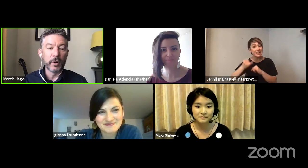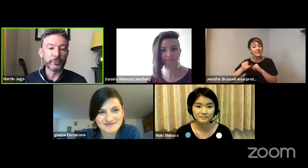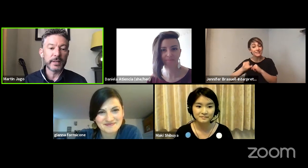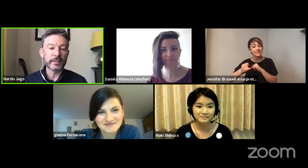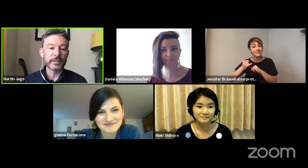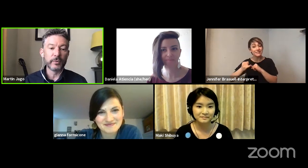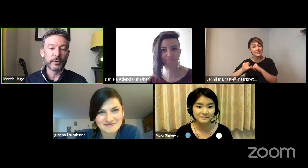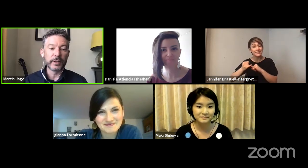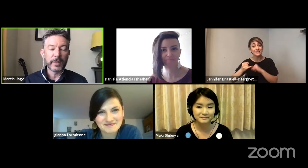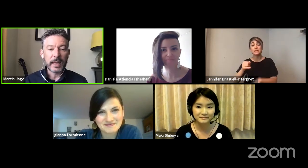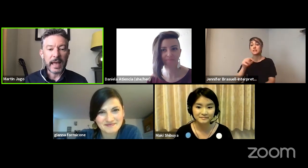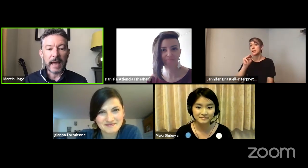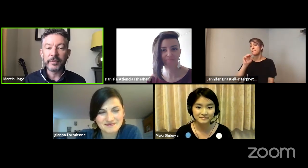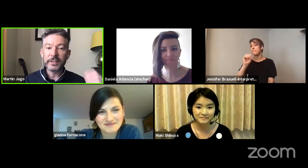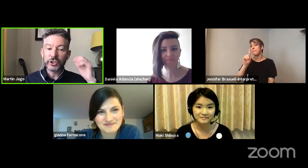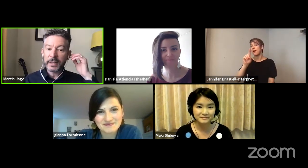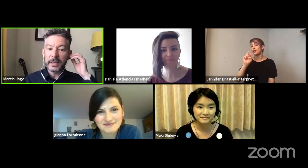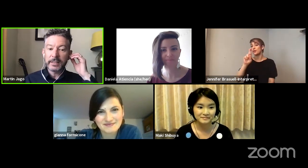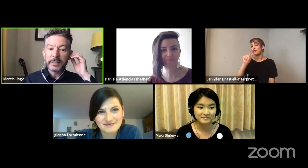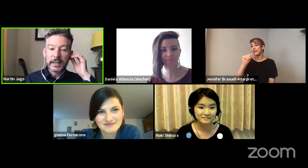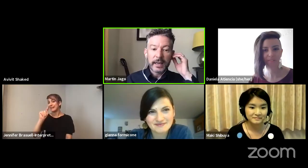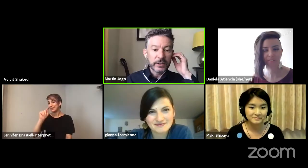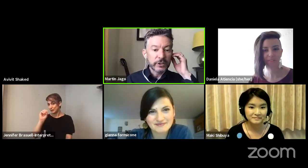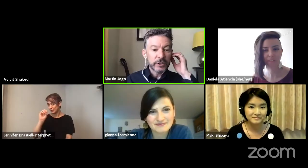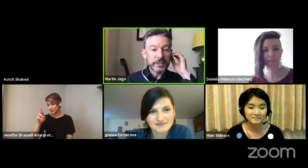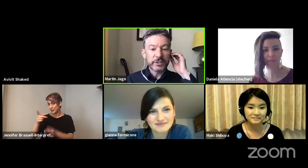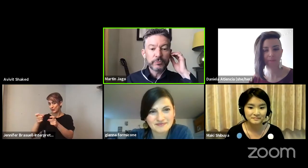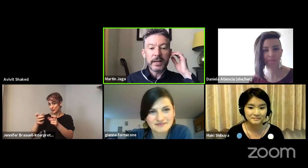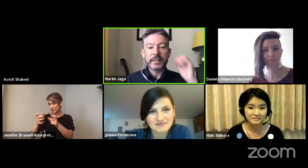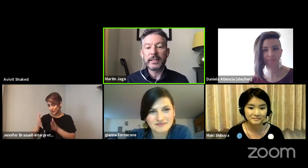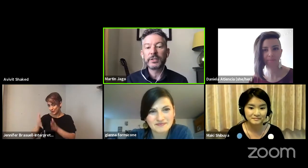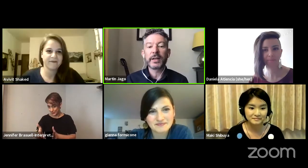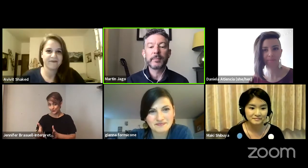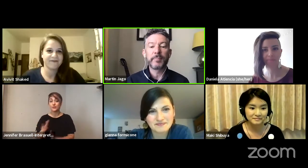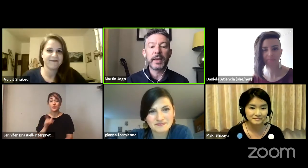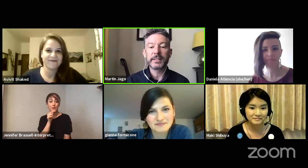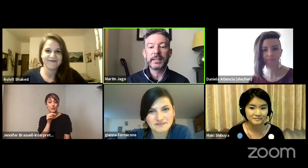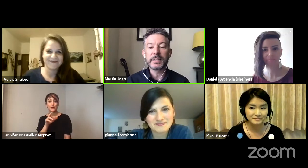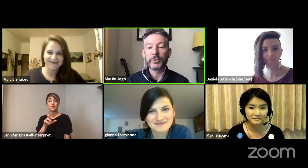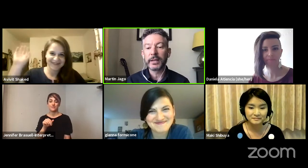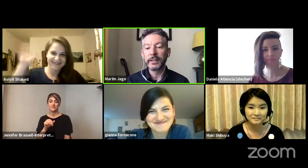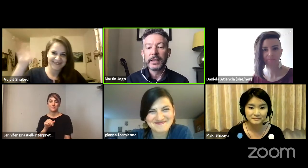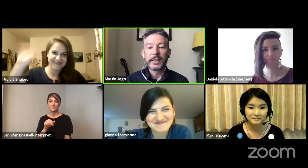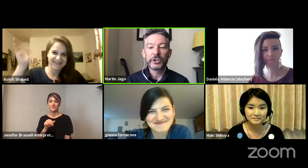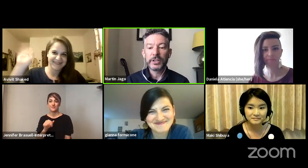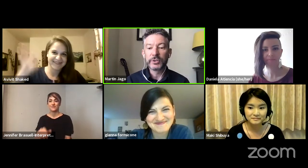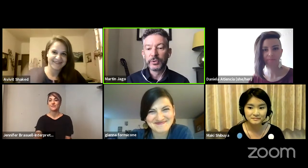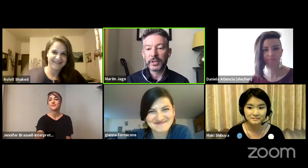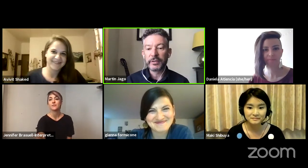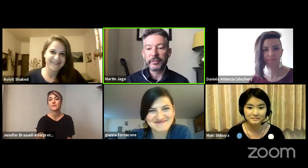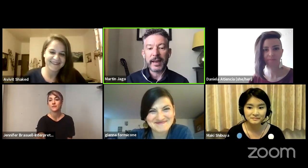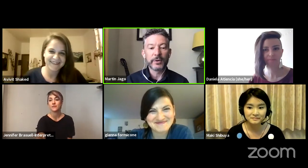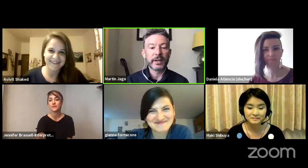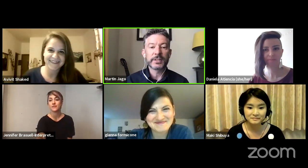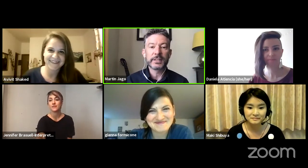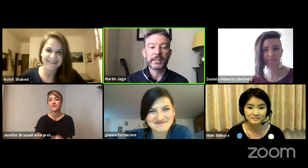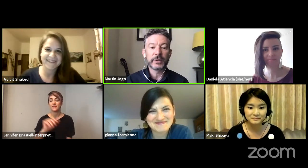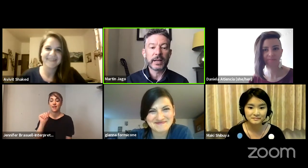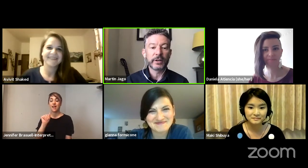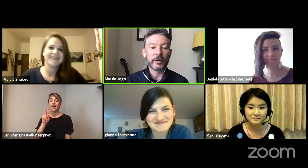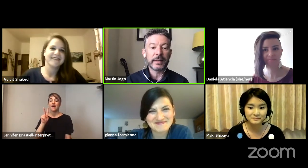our moderator this morning, Abavit Shaked, and she's an Israeli theatre director based in Israel. She's also the